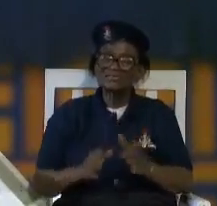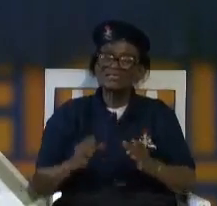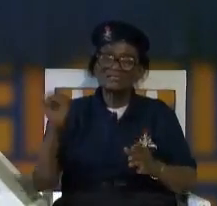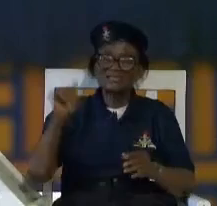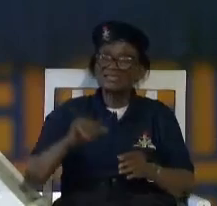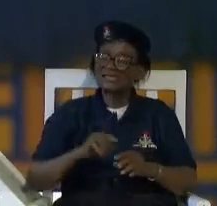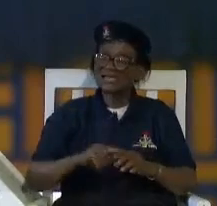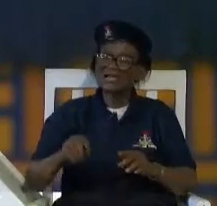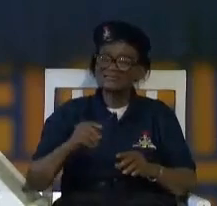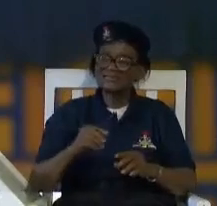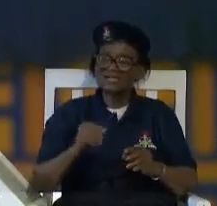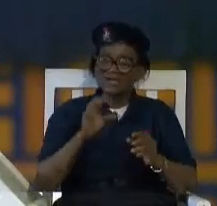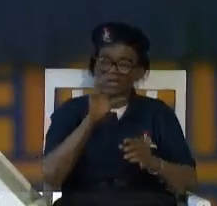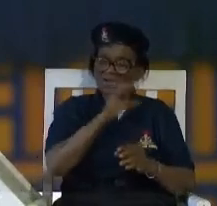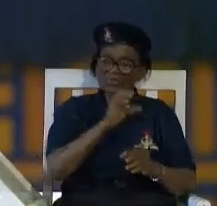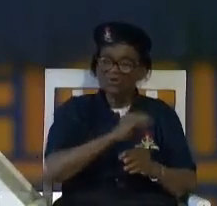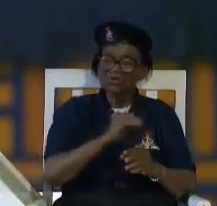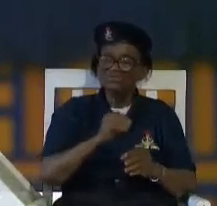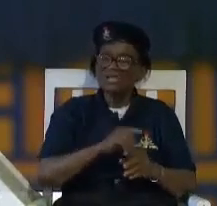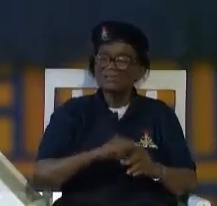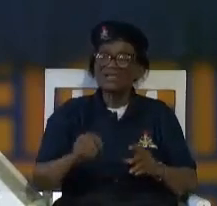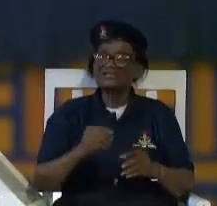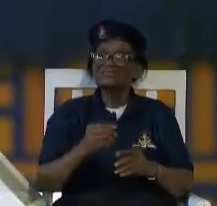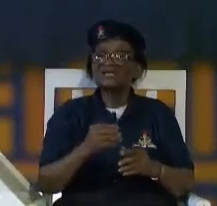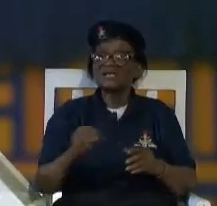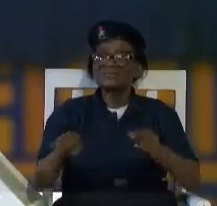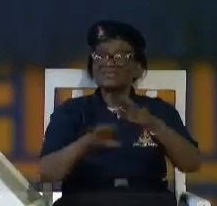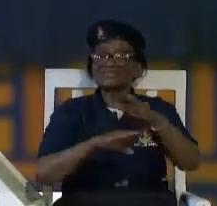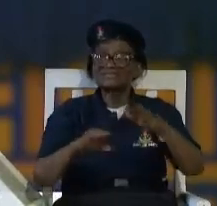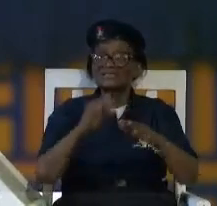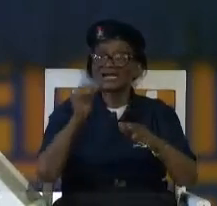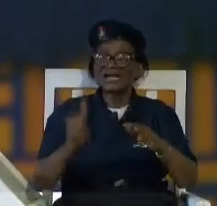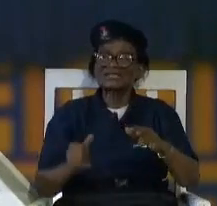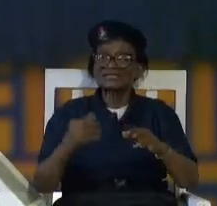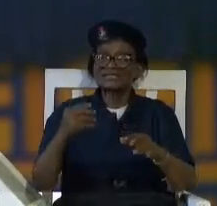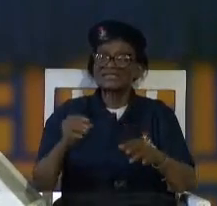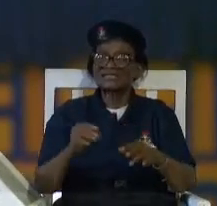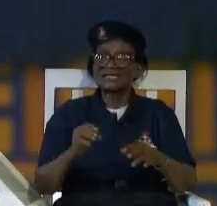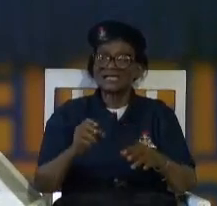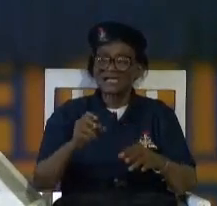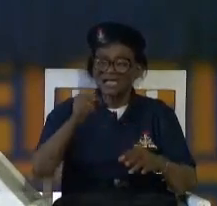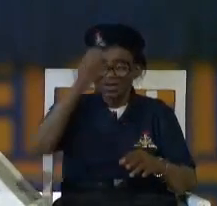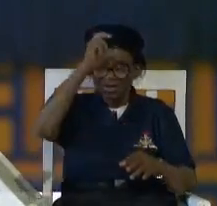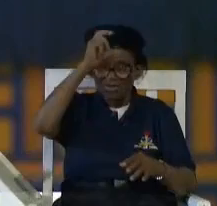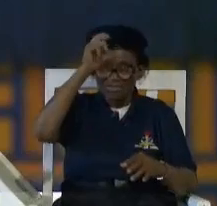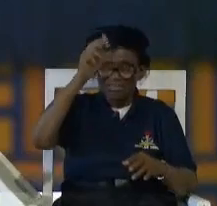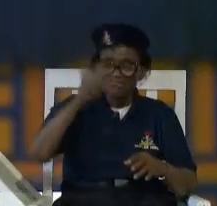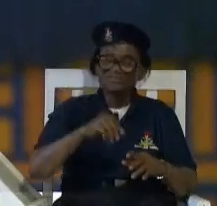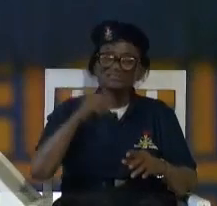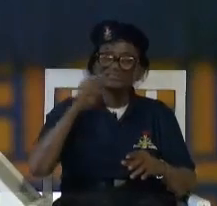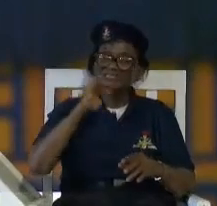But basically, the convention is an enrich.